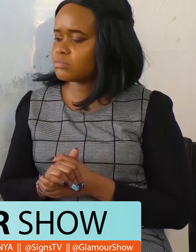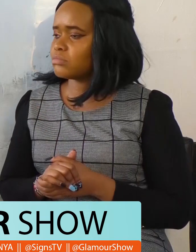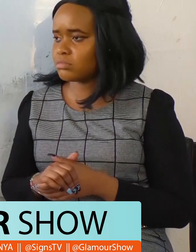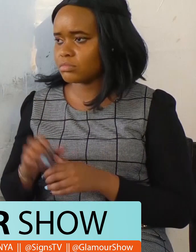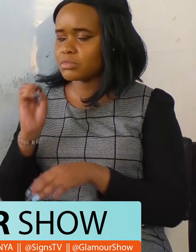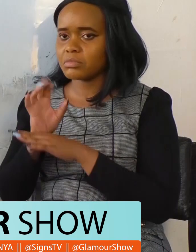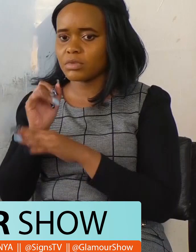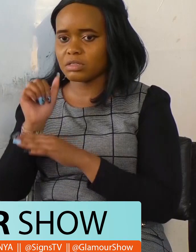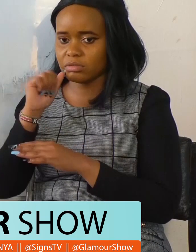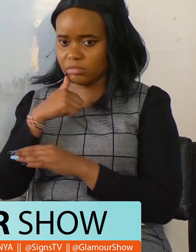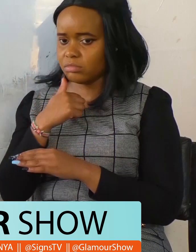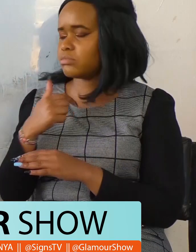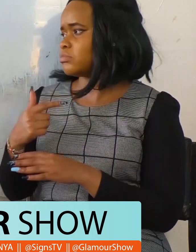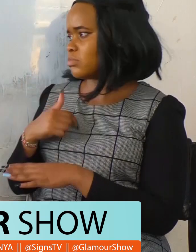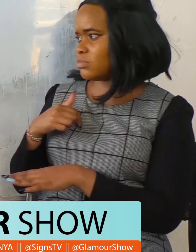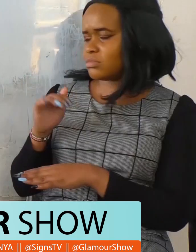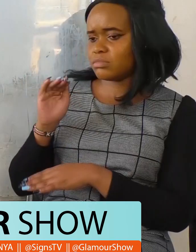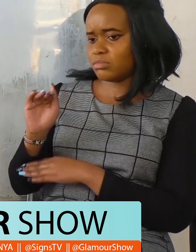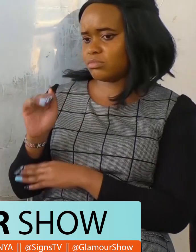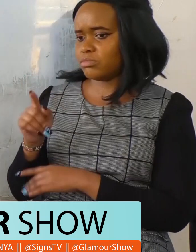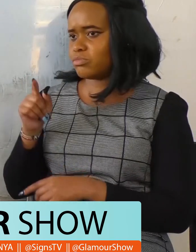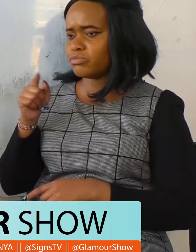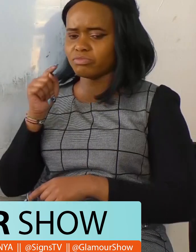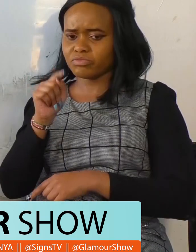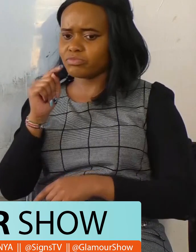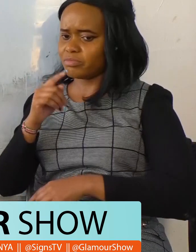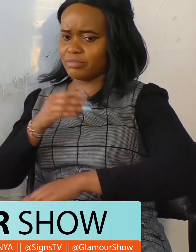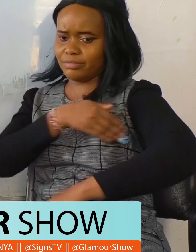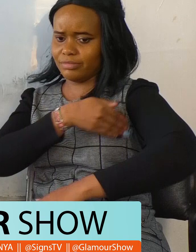Okay. That's a good explanation.